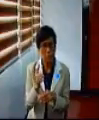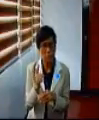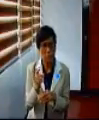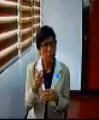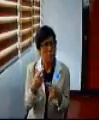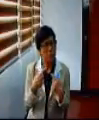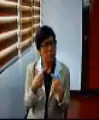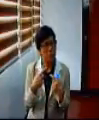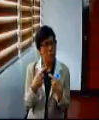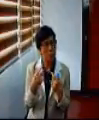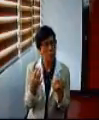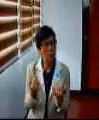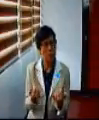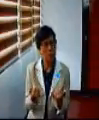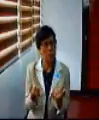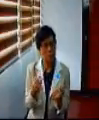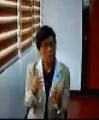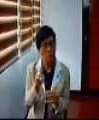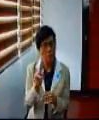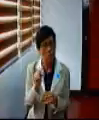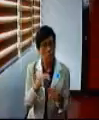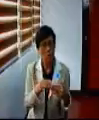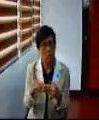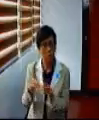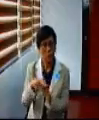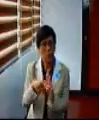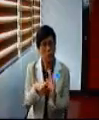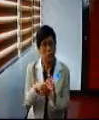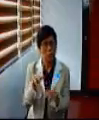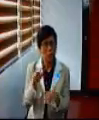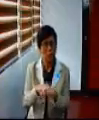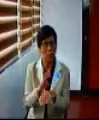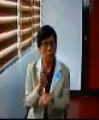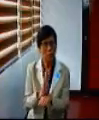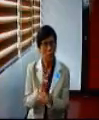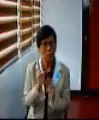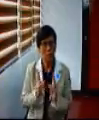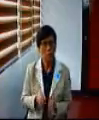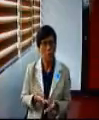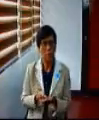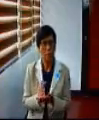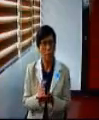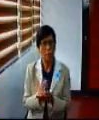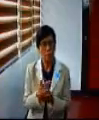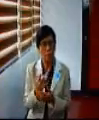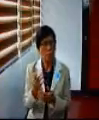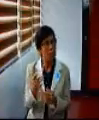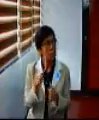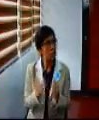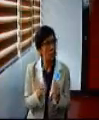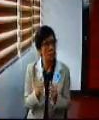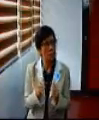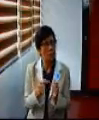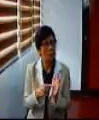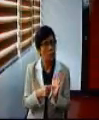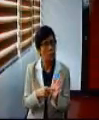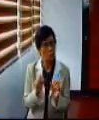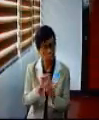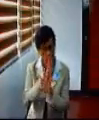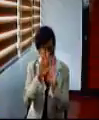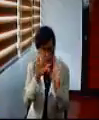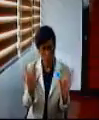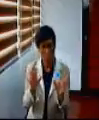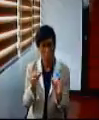now known as the UN Guiding Principles on Business and Human Rights, in which he articulated the clear duties of